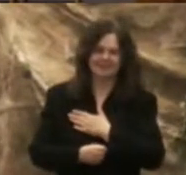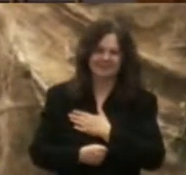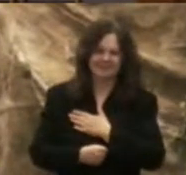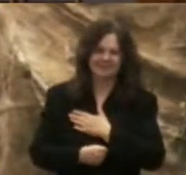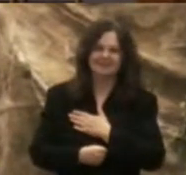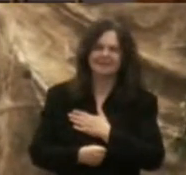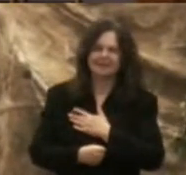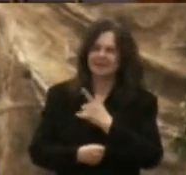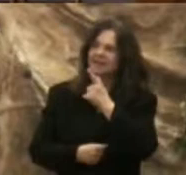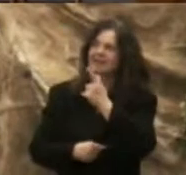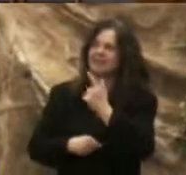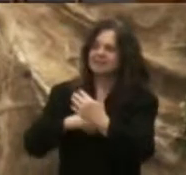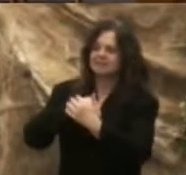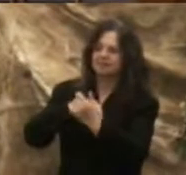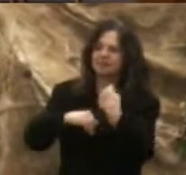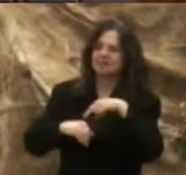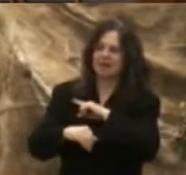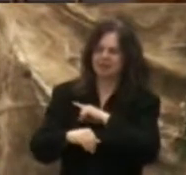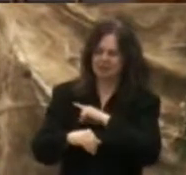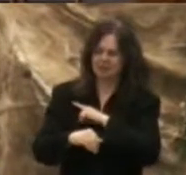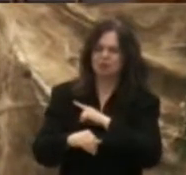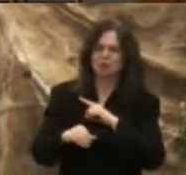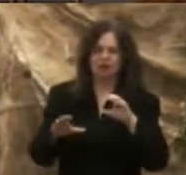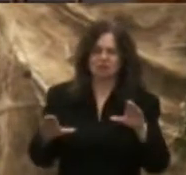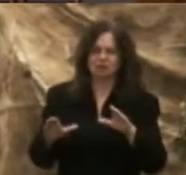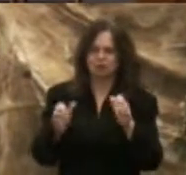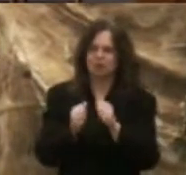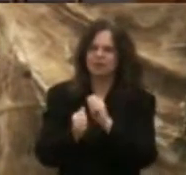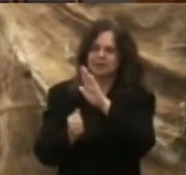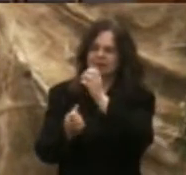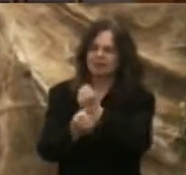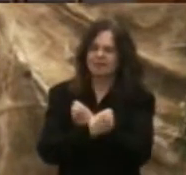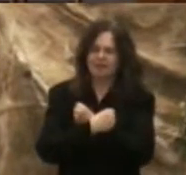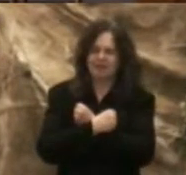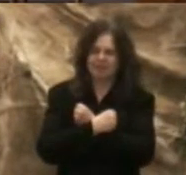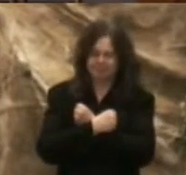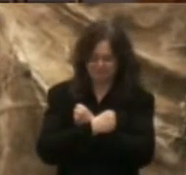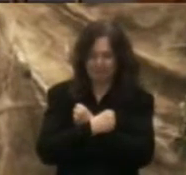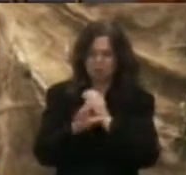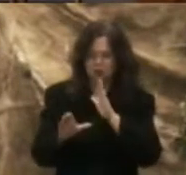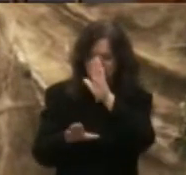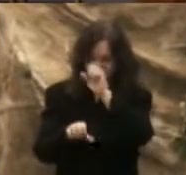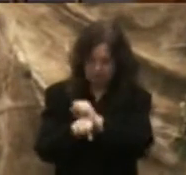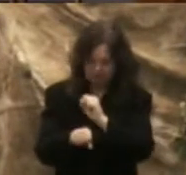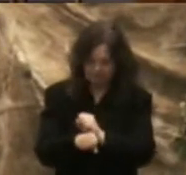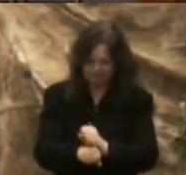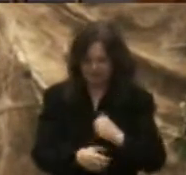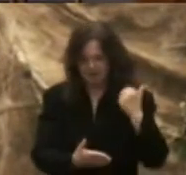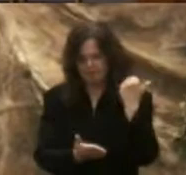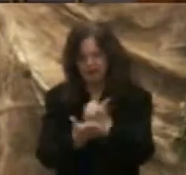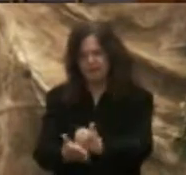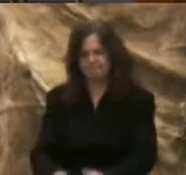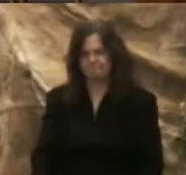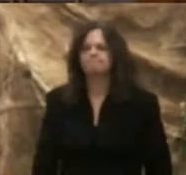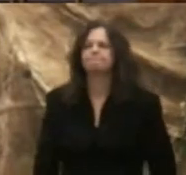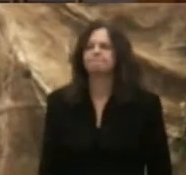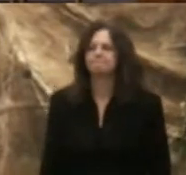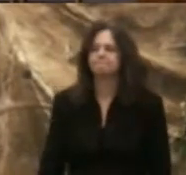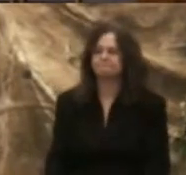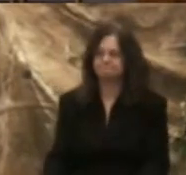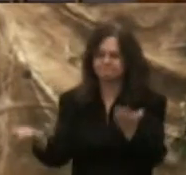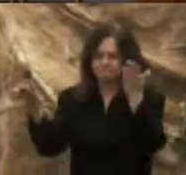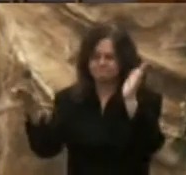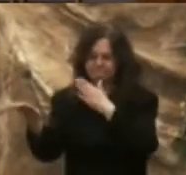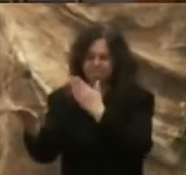to action in love. Amen. Hymn 775, please rise and sing.